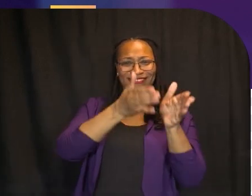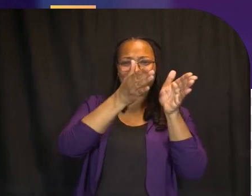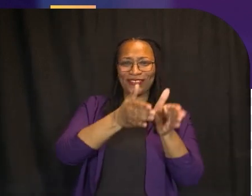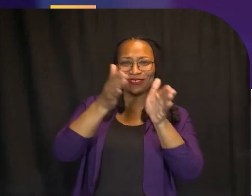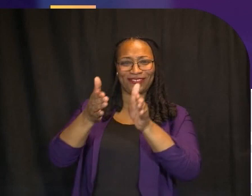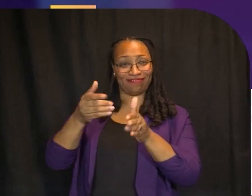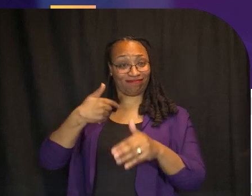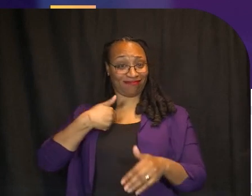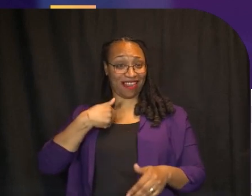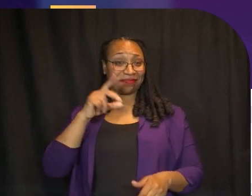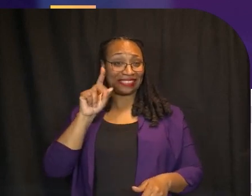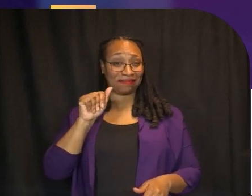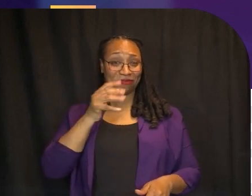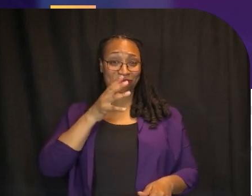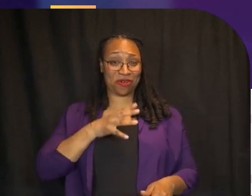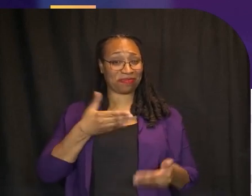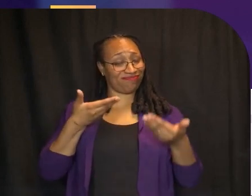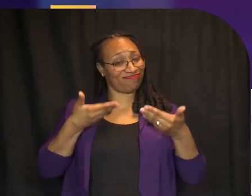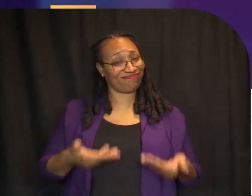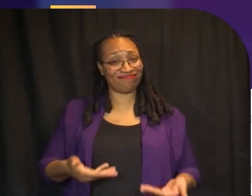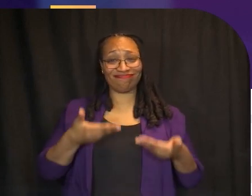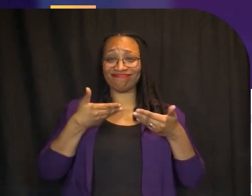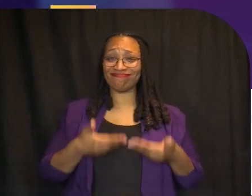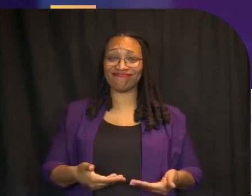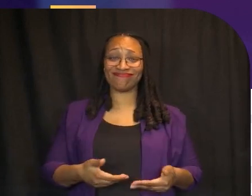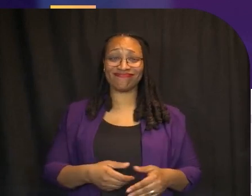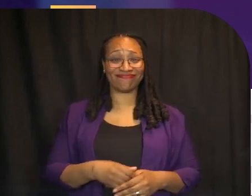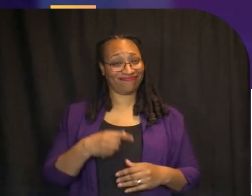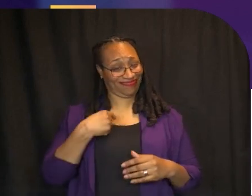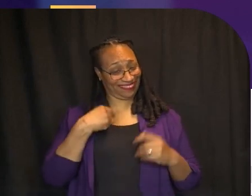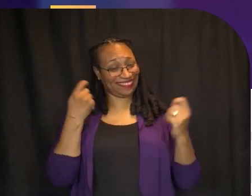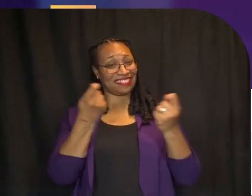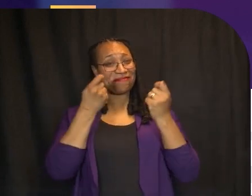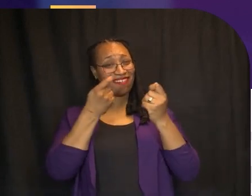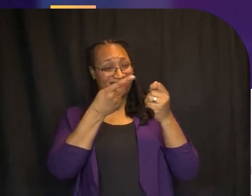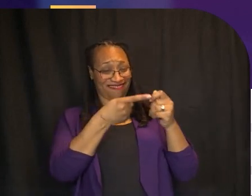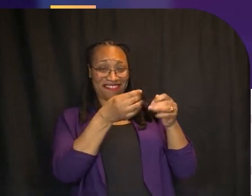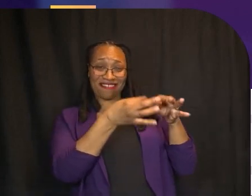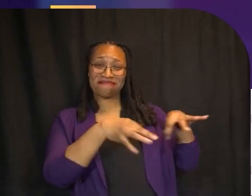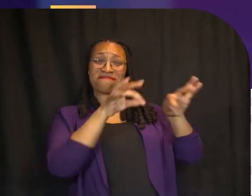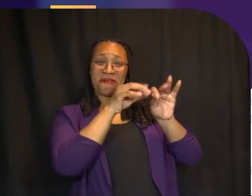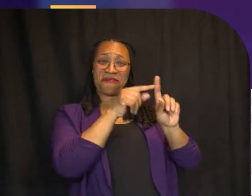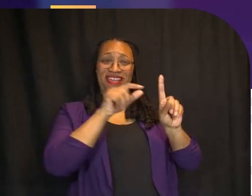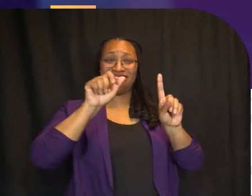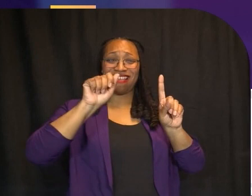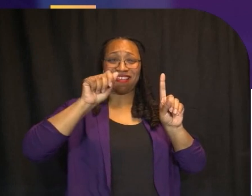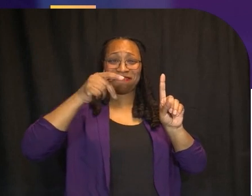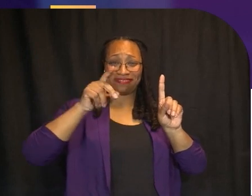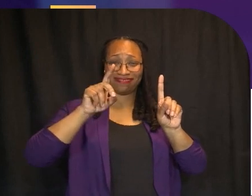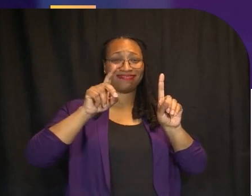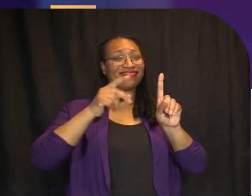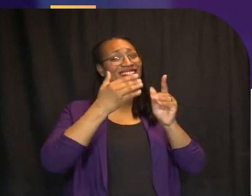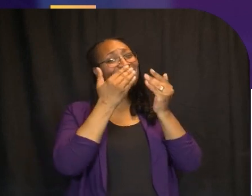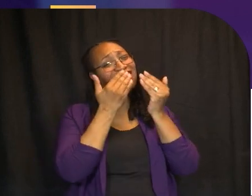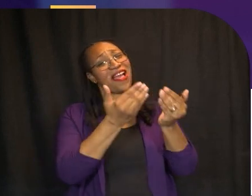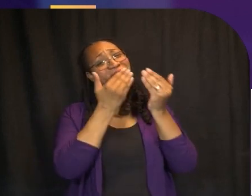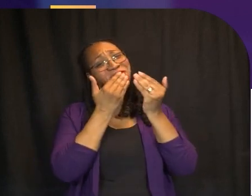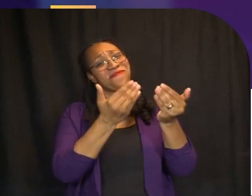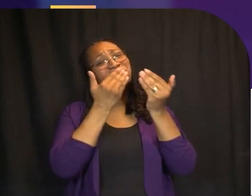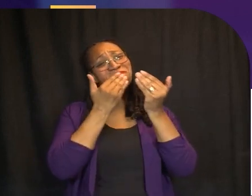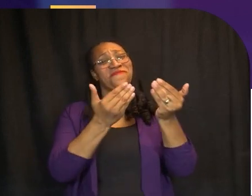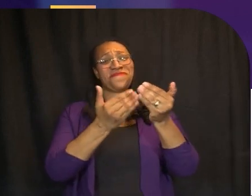Please welcome Chief Diversity, Equity, and Inclusion Officer for Regeneron Pharmaceuticals